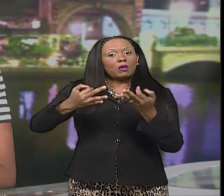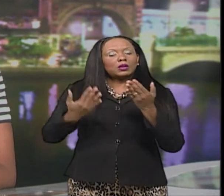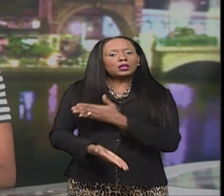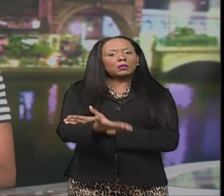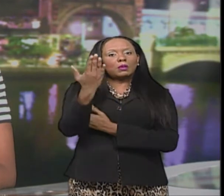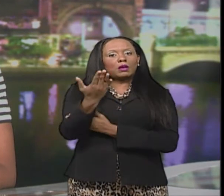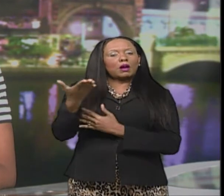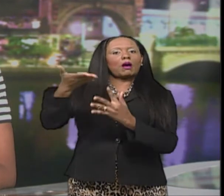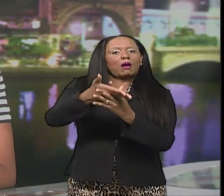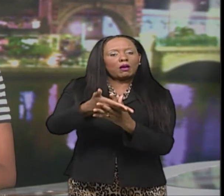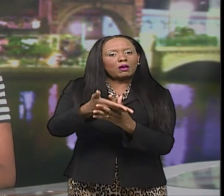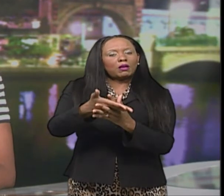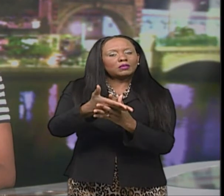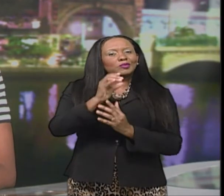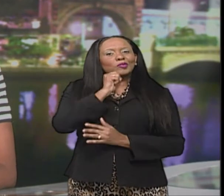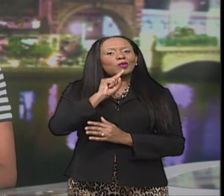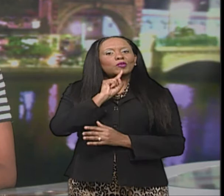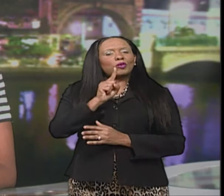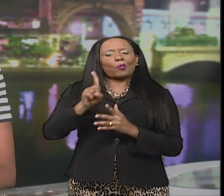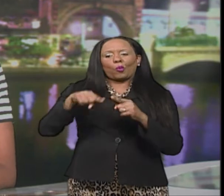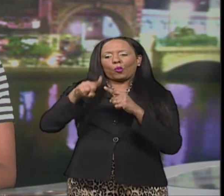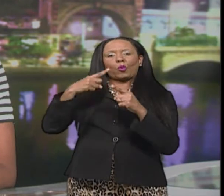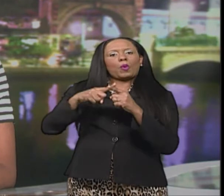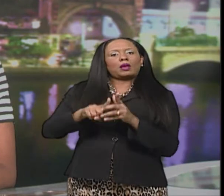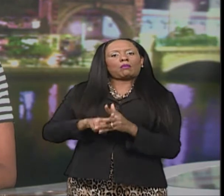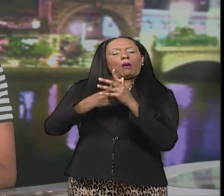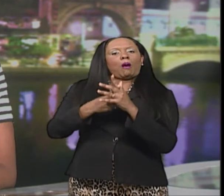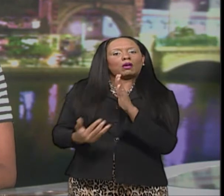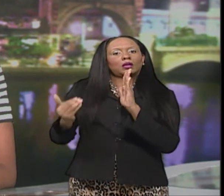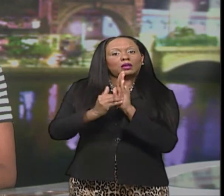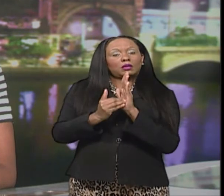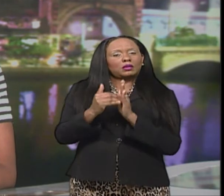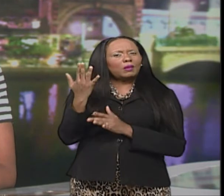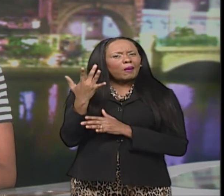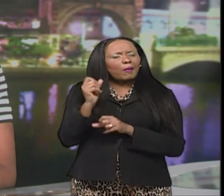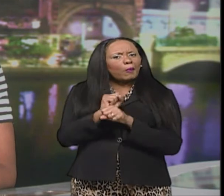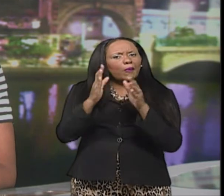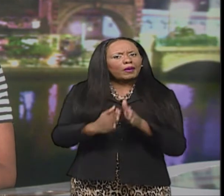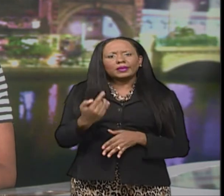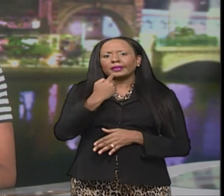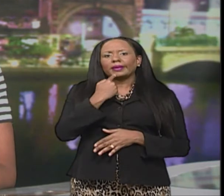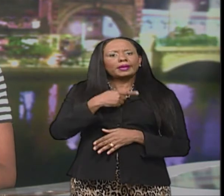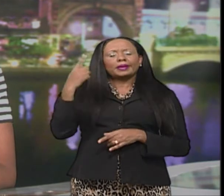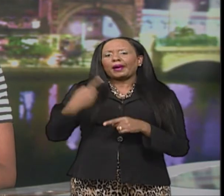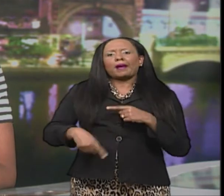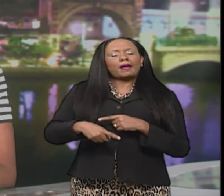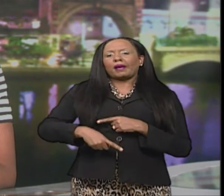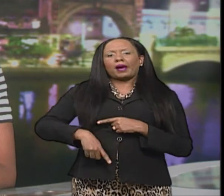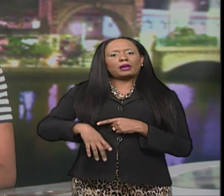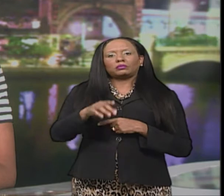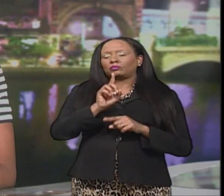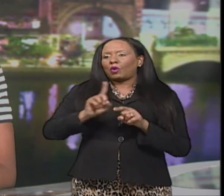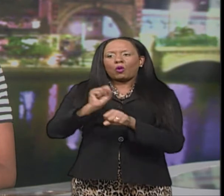complex have been halted indefinitely. Workers today walked off their job after deciding they would no longer be contending with a